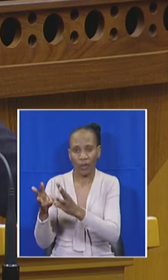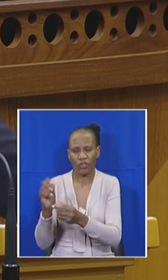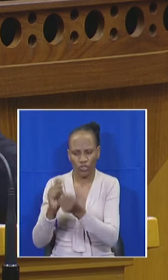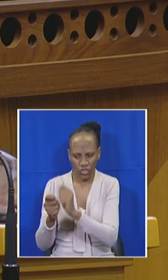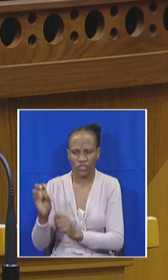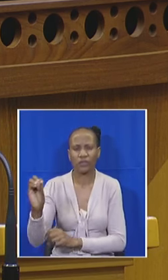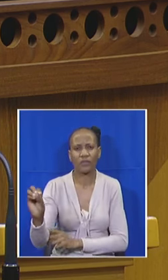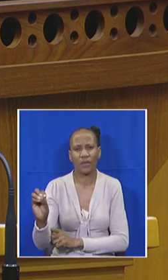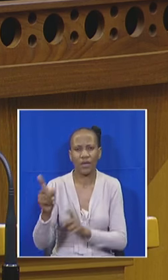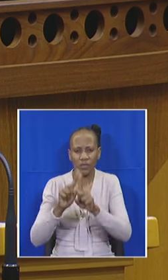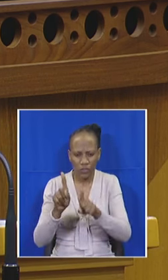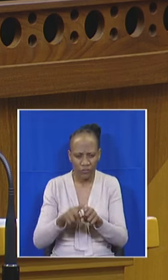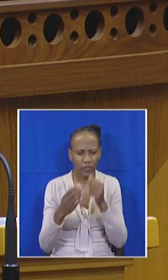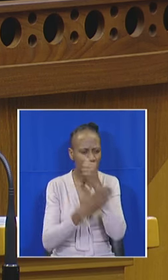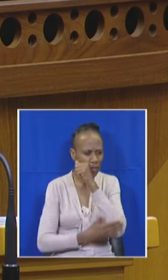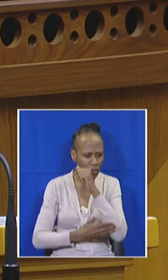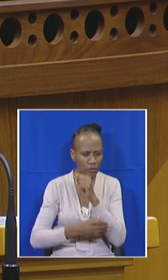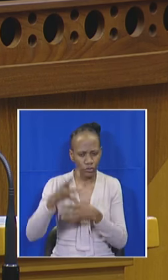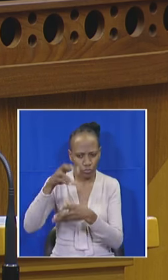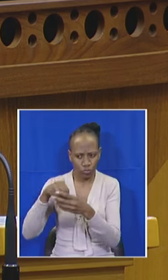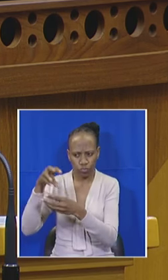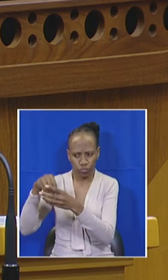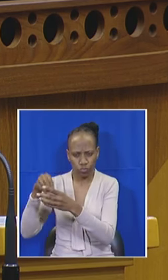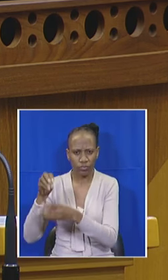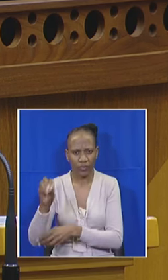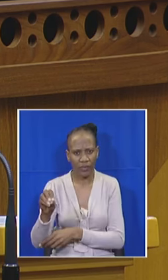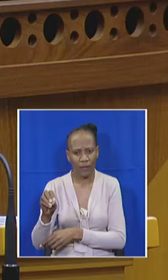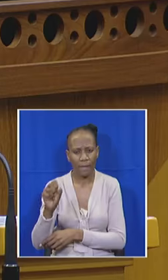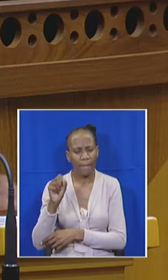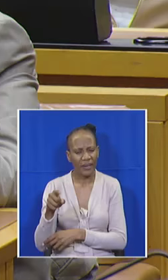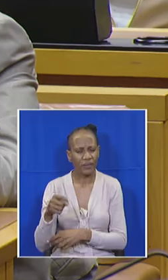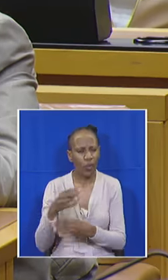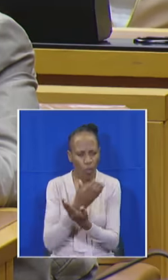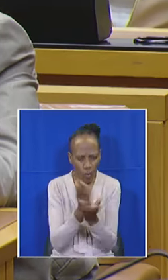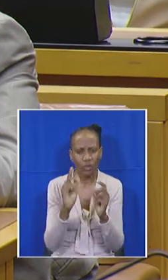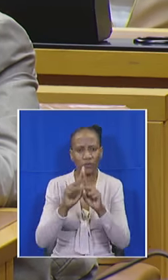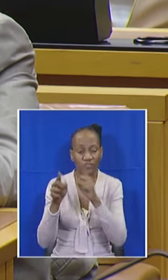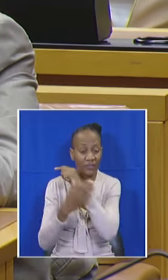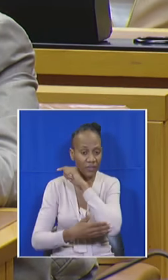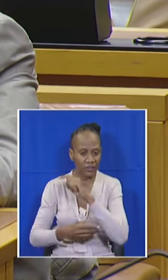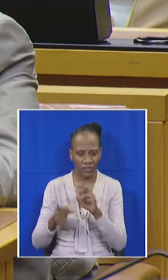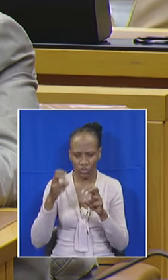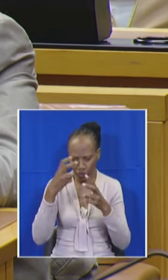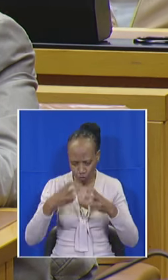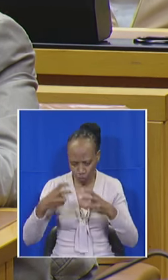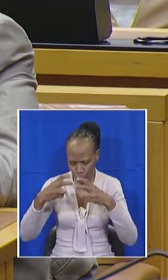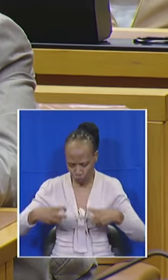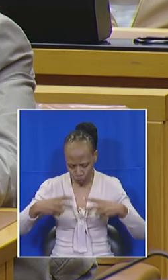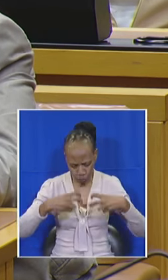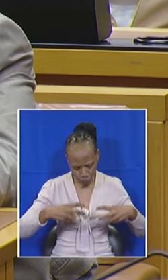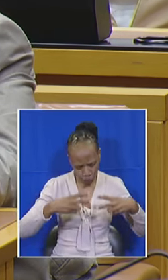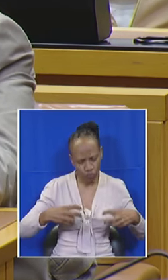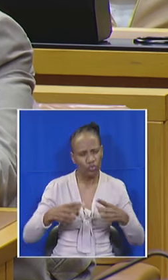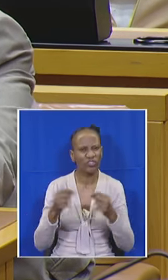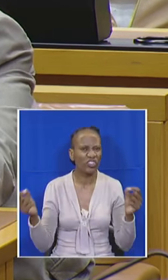with many countries becoming inward looking, which has made South Africa